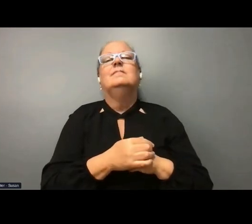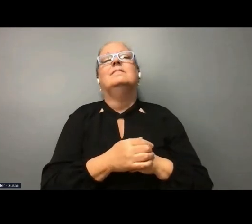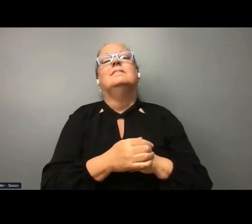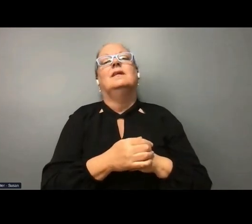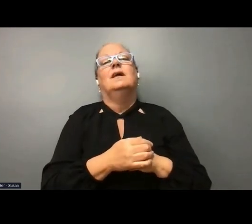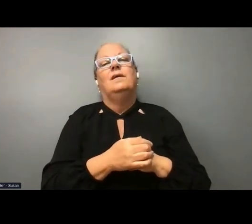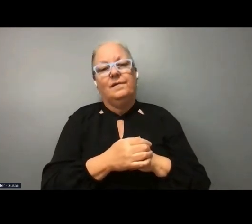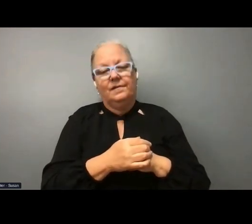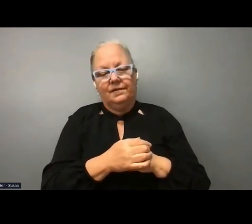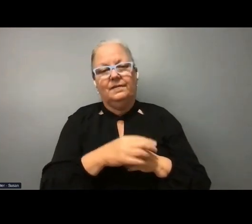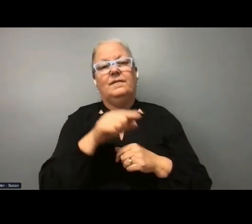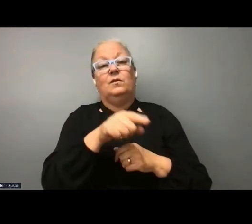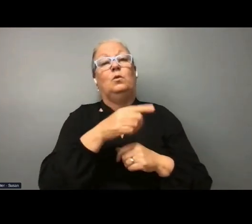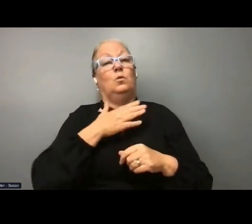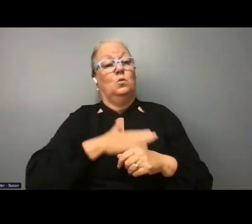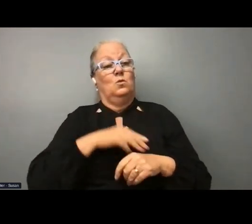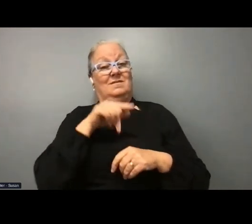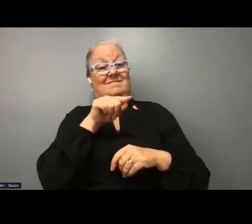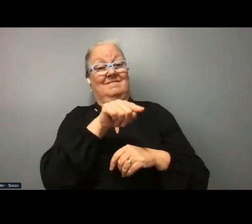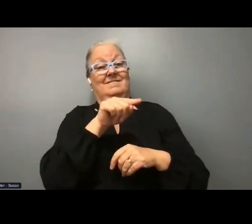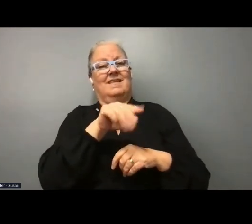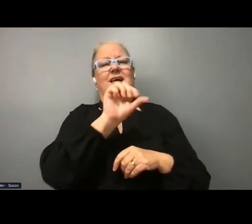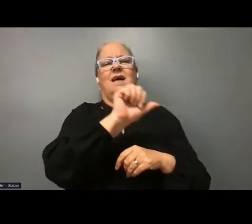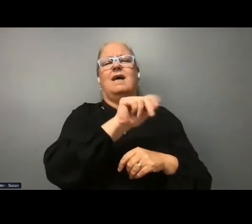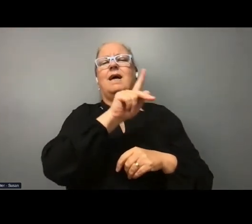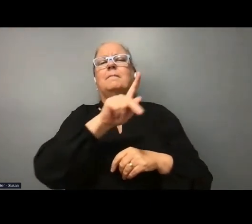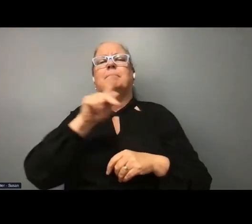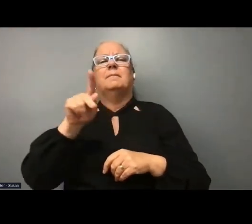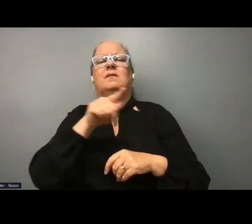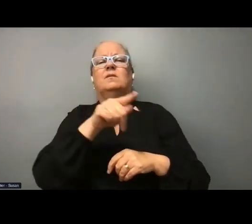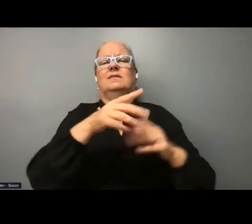the application on